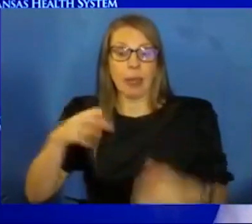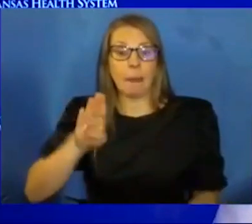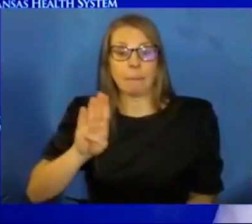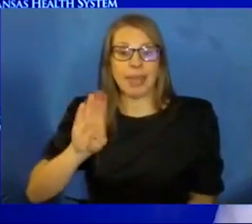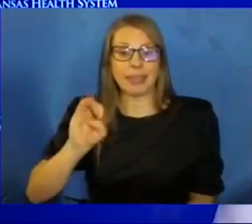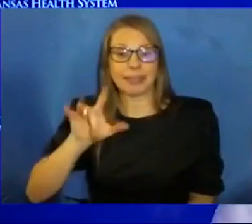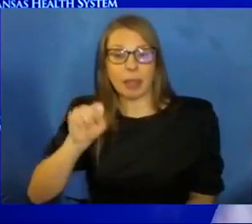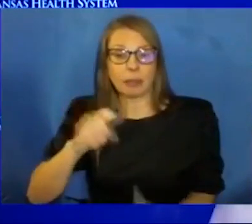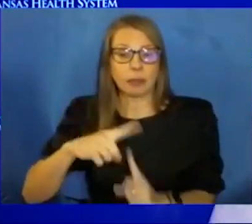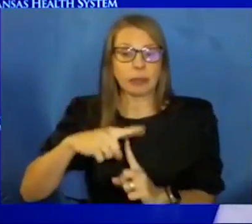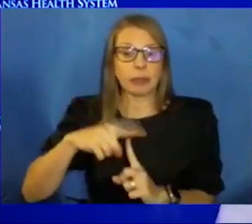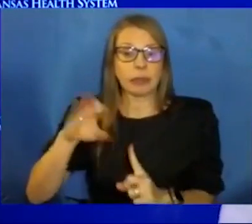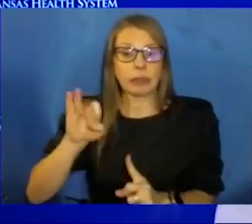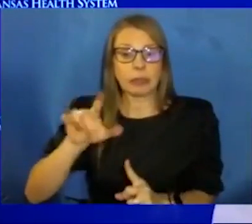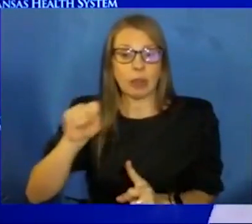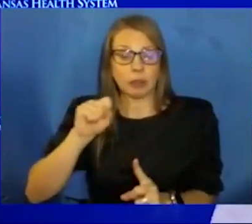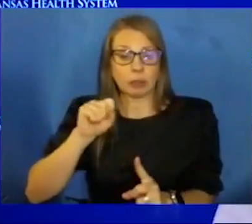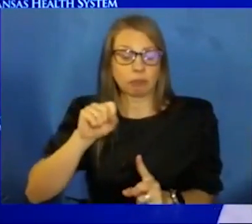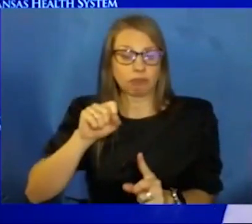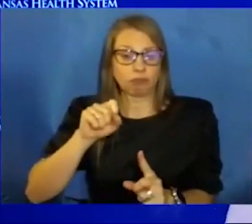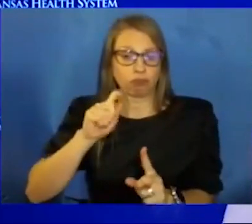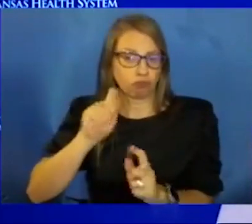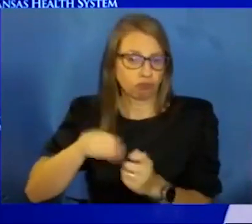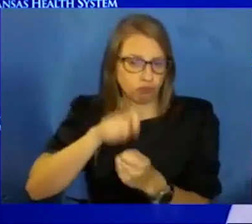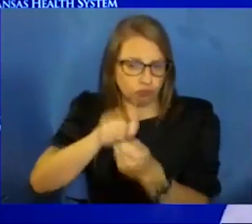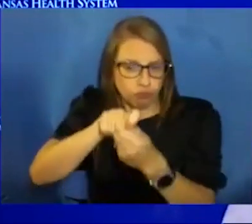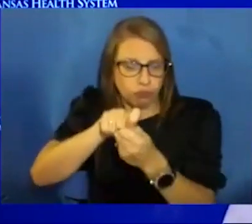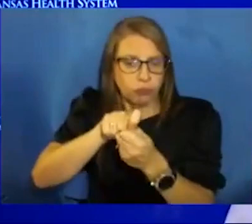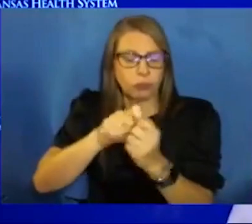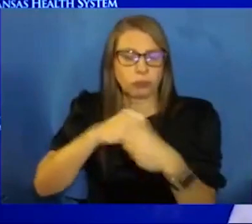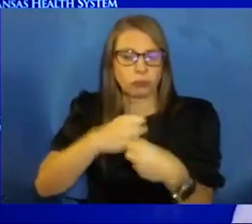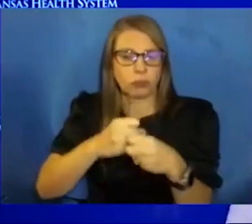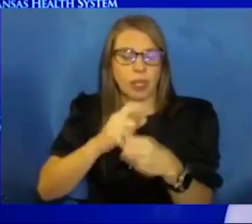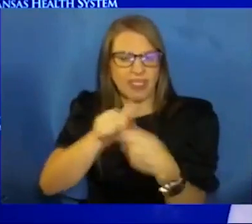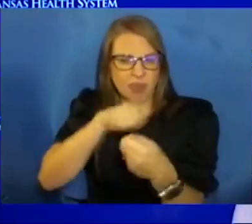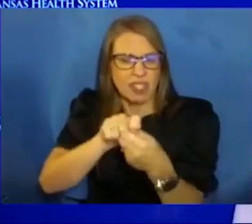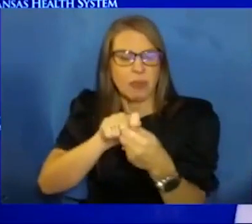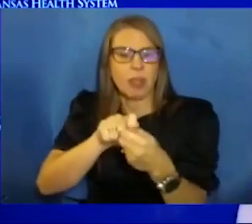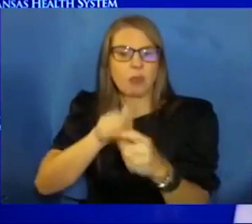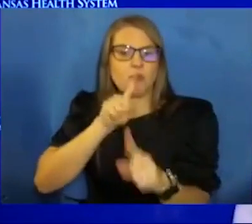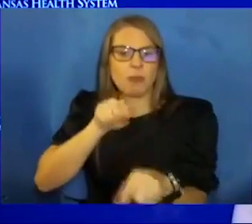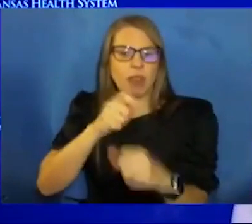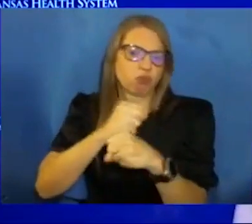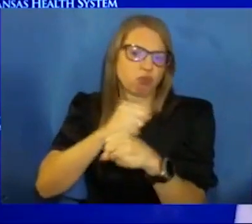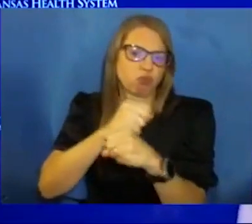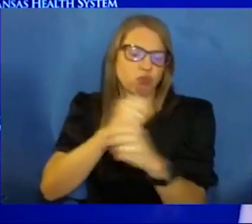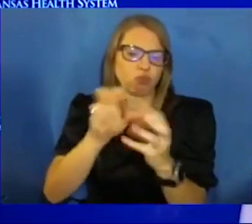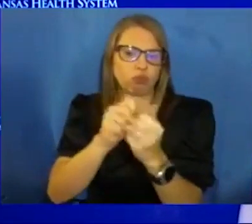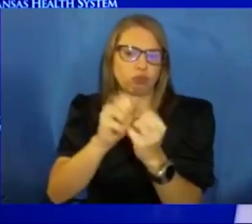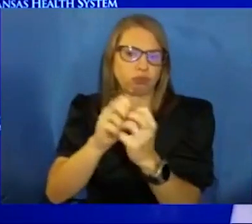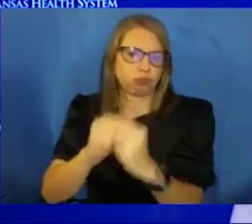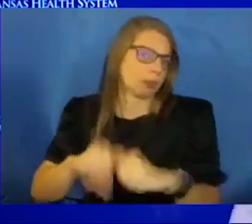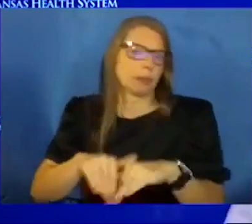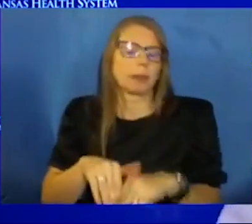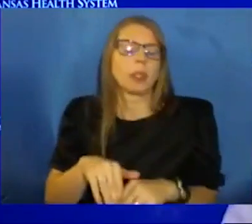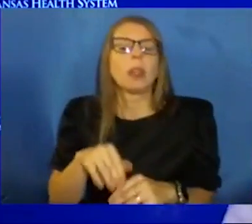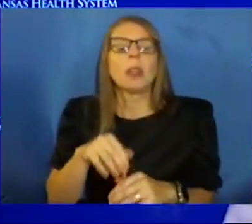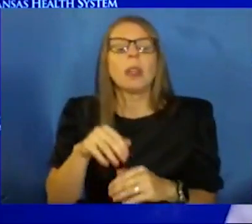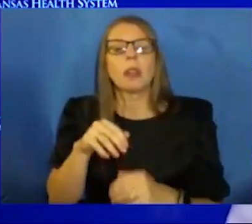maybe before Delta became prevalent. That boost, if you will, that you will get from being vaccinated will continue